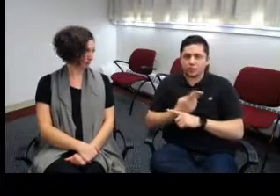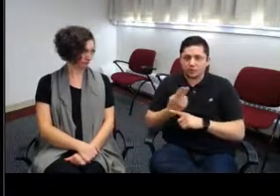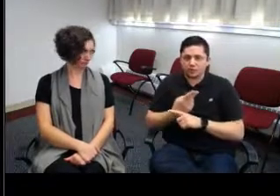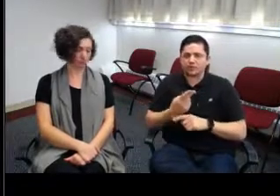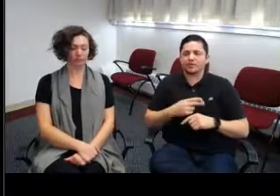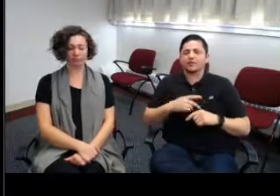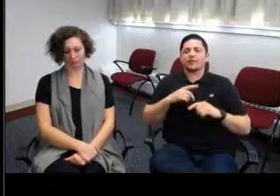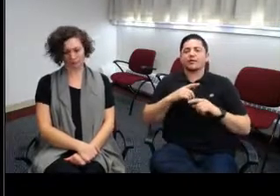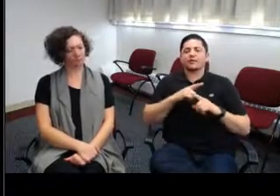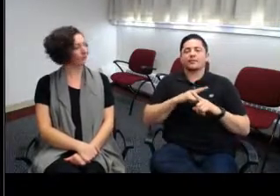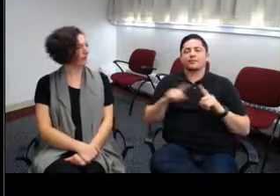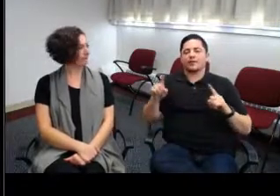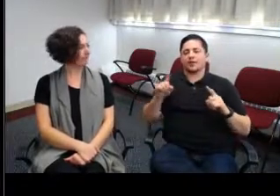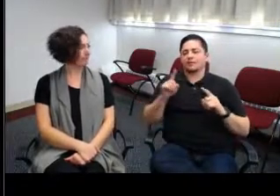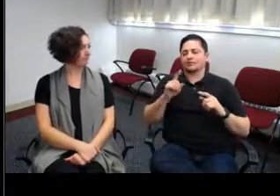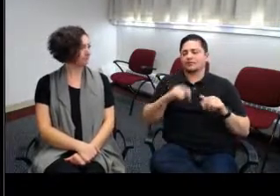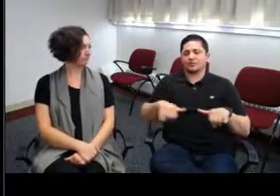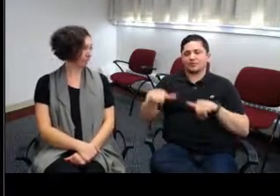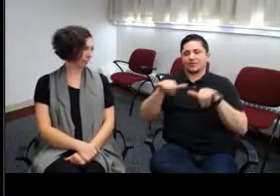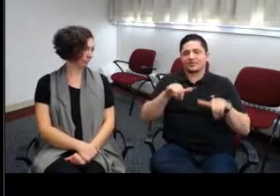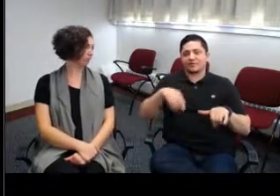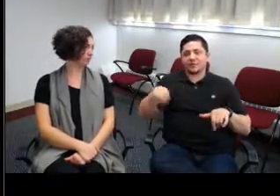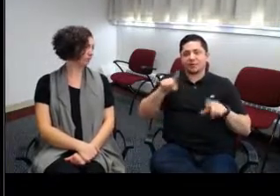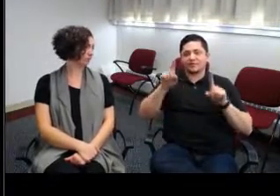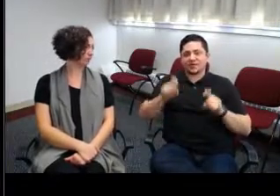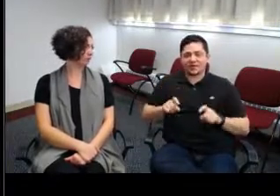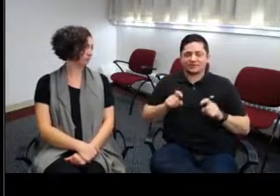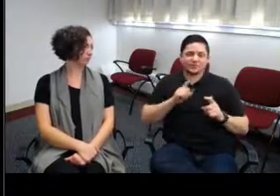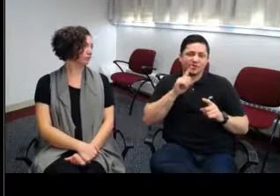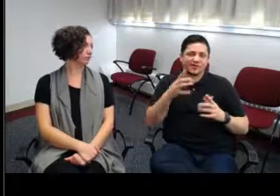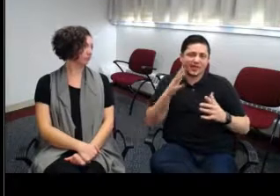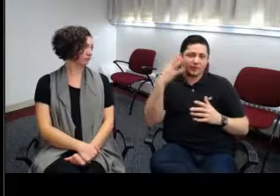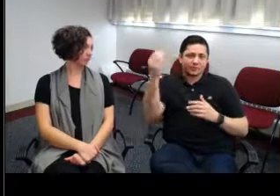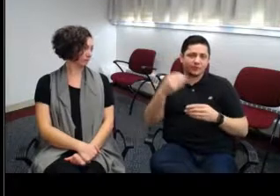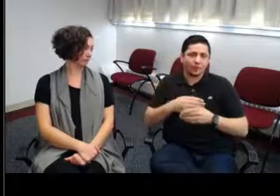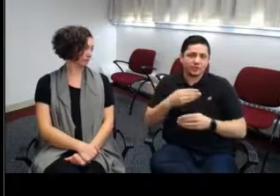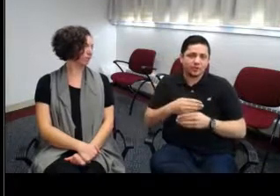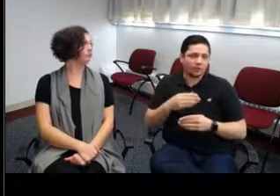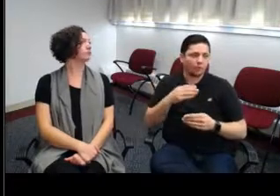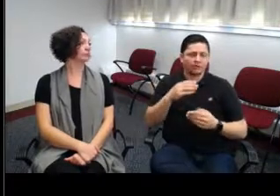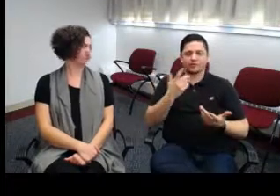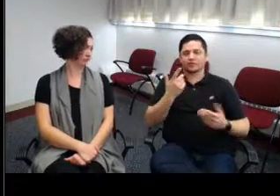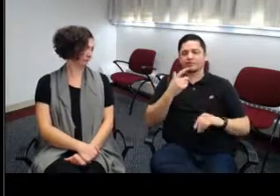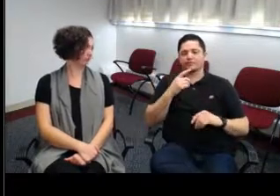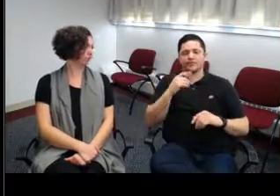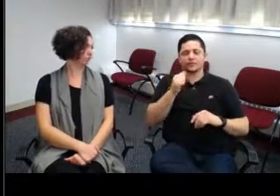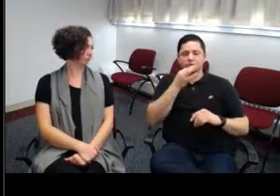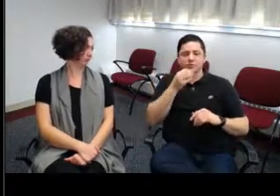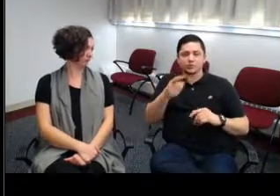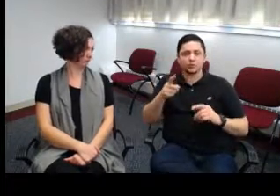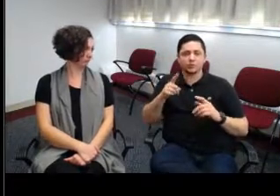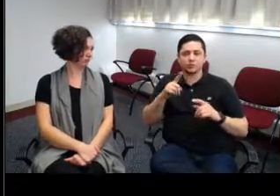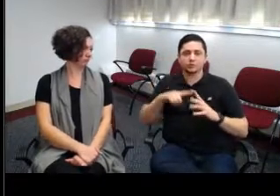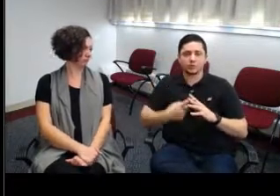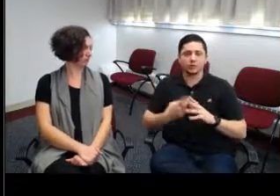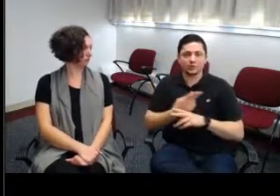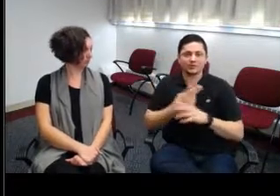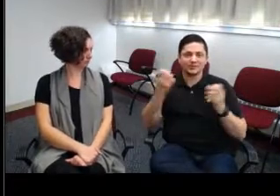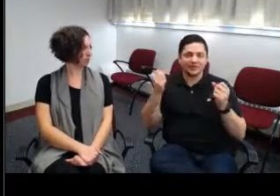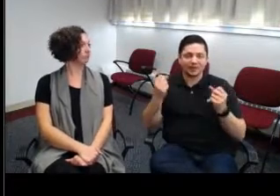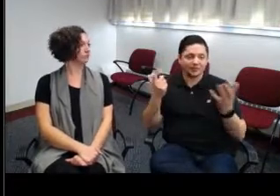there are tests that people typically use, but the standards for those tests are